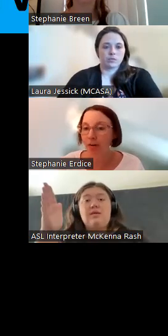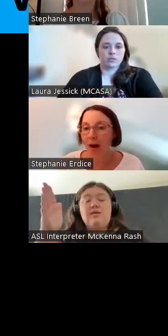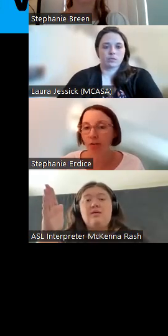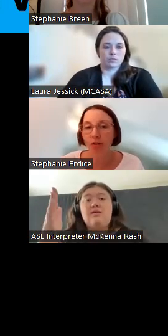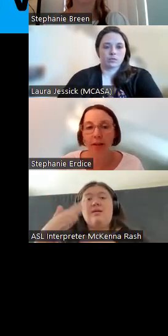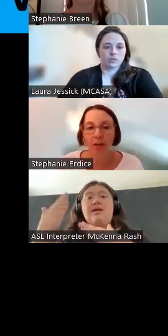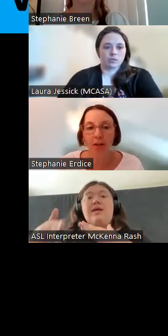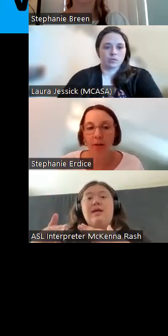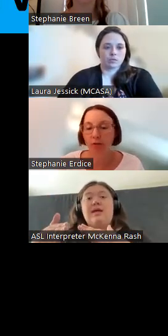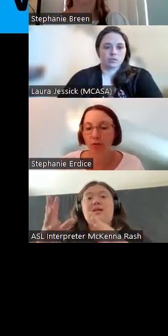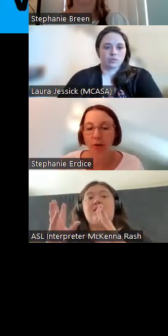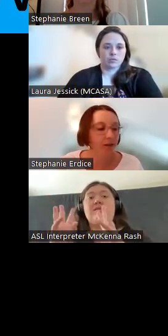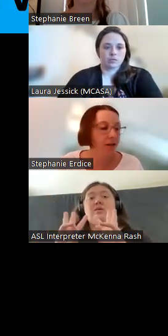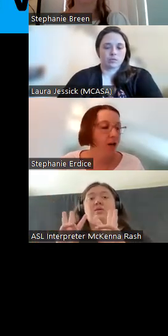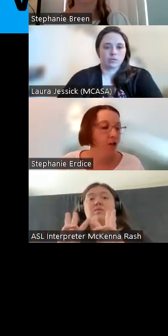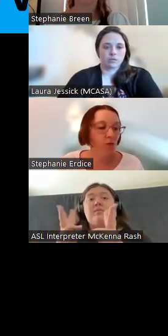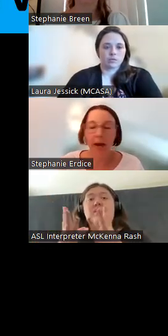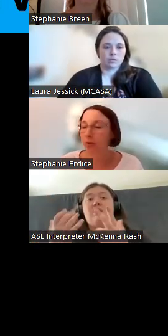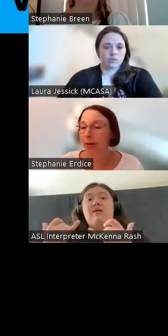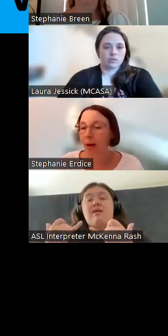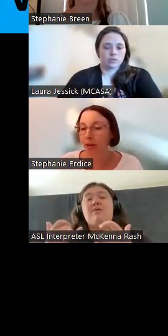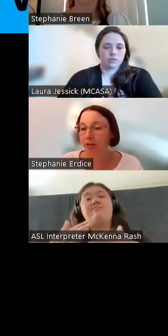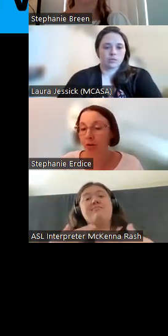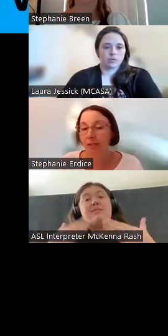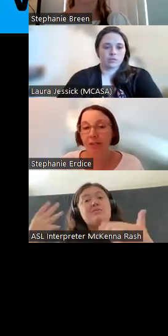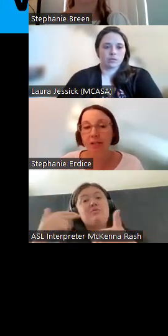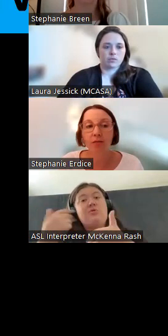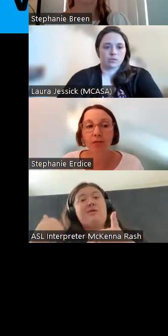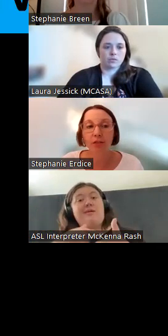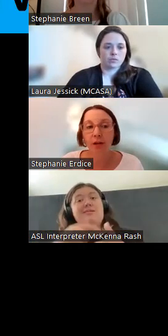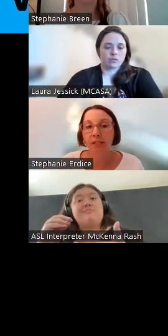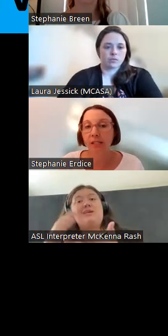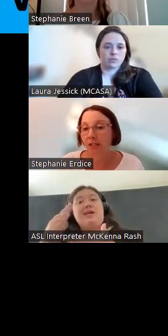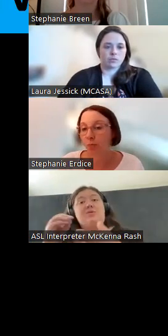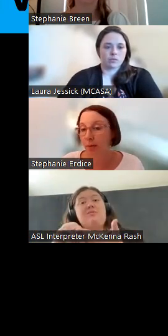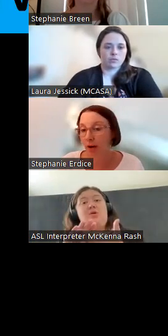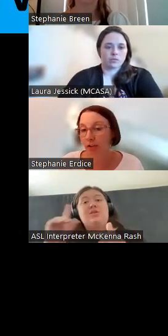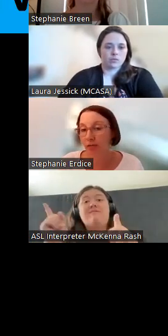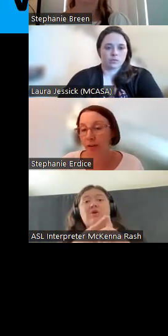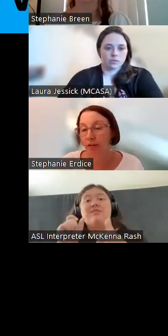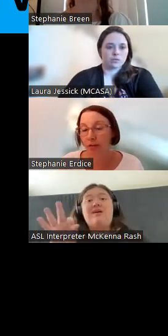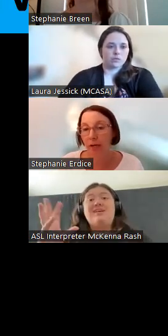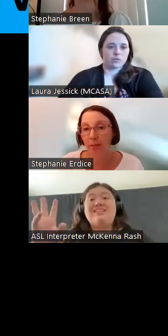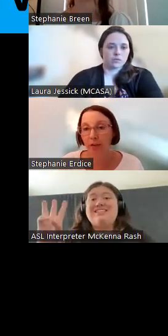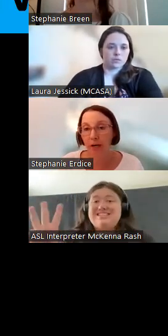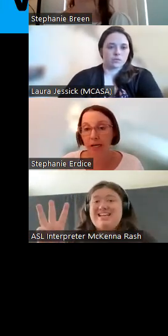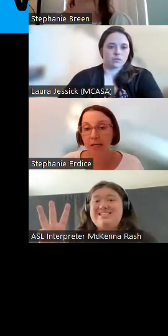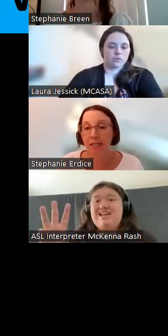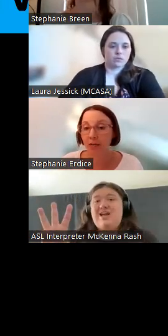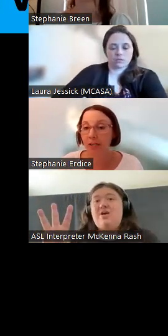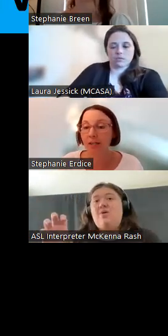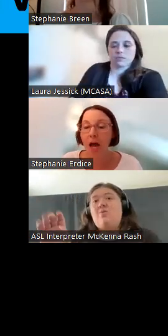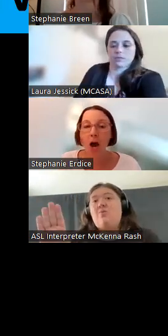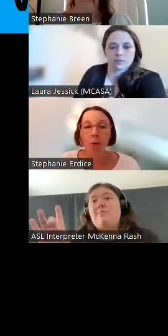this webinar now. We're so glad that you were able to join us. Just want to end with a couple of notes. This is the first of 6 webinars for the virtual campus